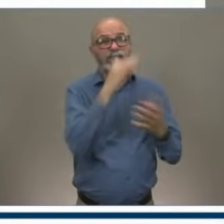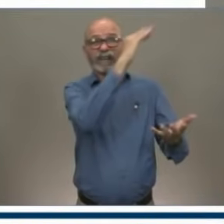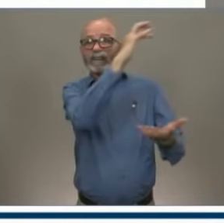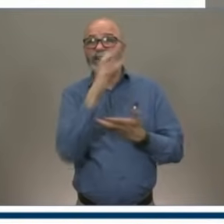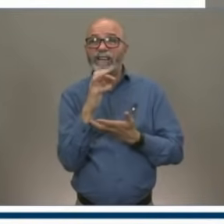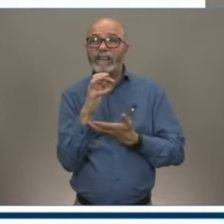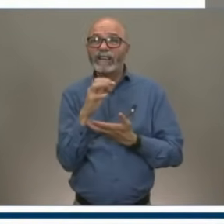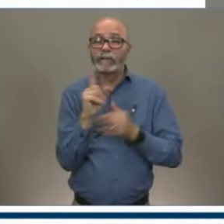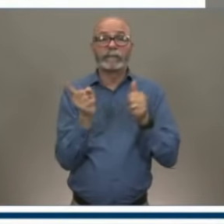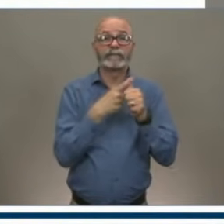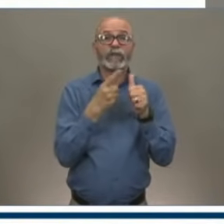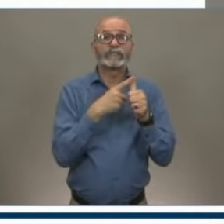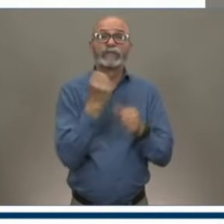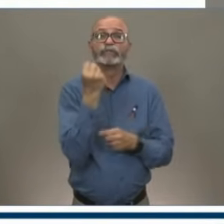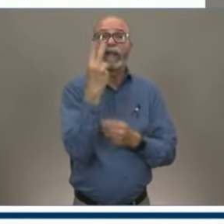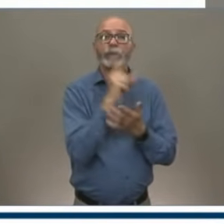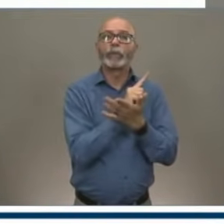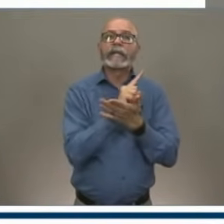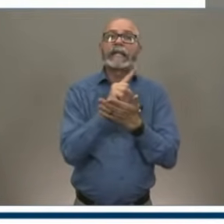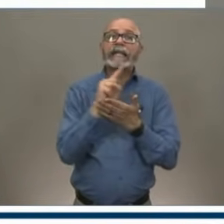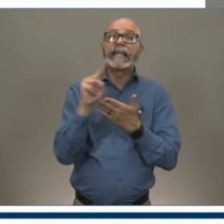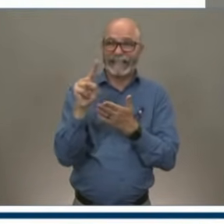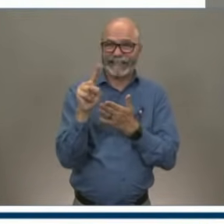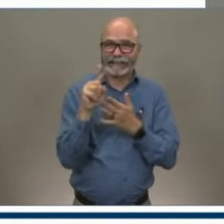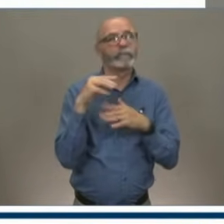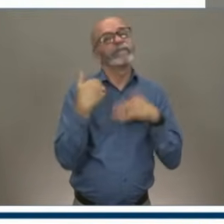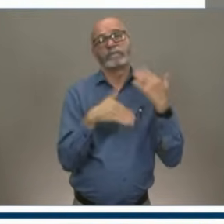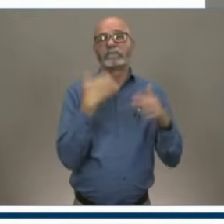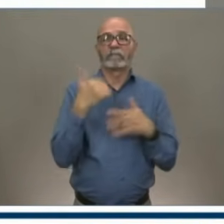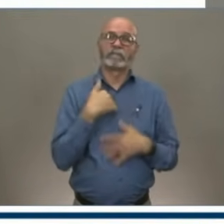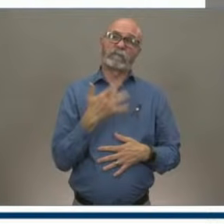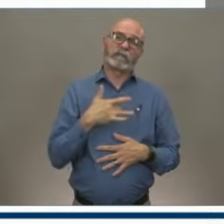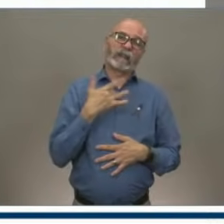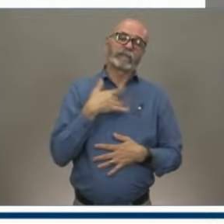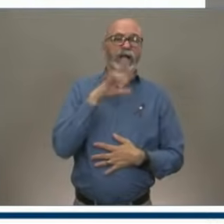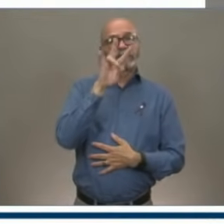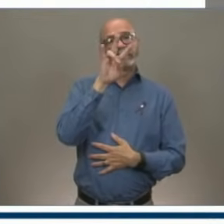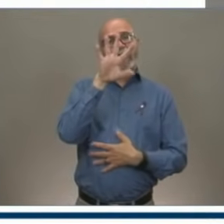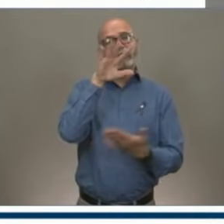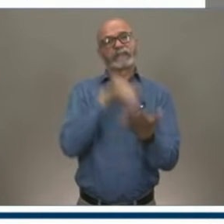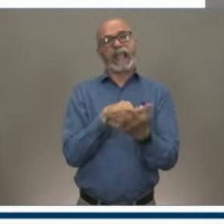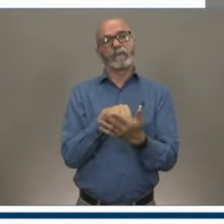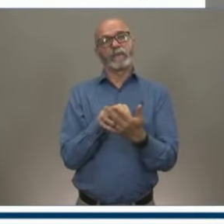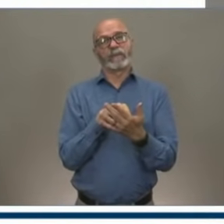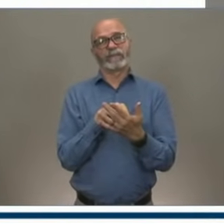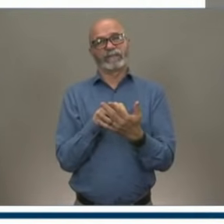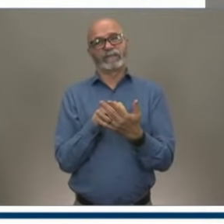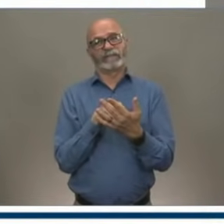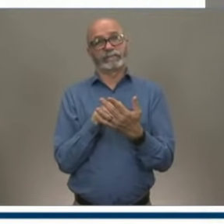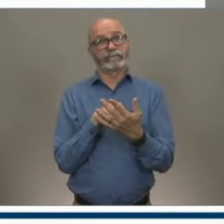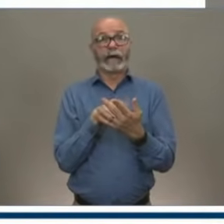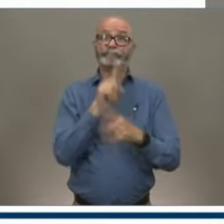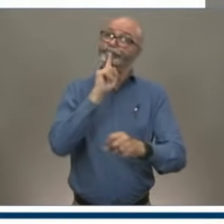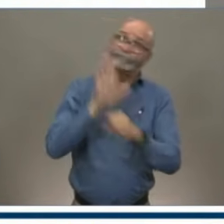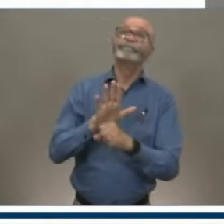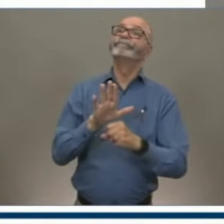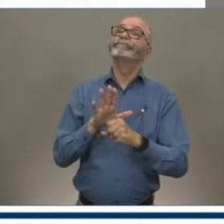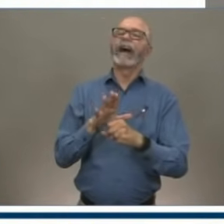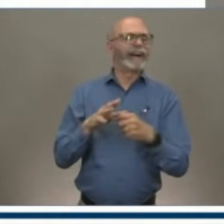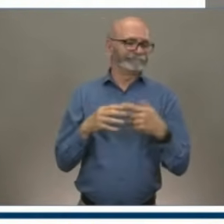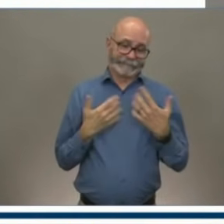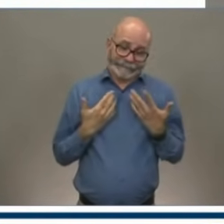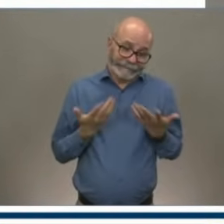initial allotments to do about 75,000 people. But there's no guarantee on those amounts. We heard some troubling